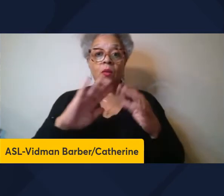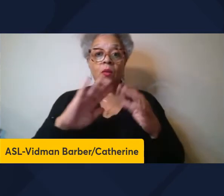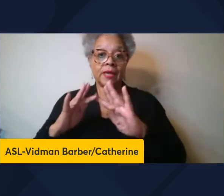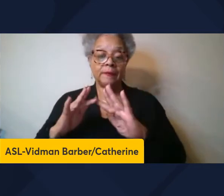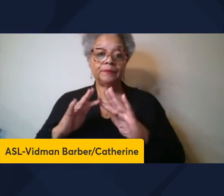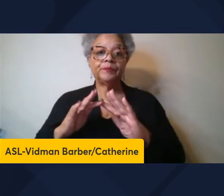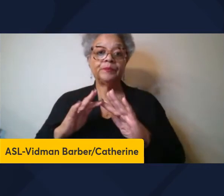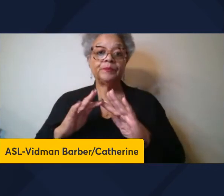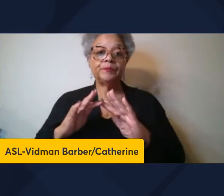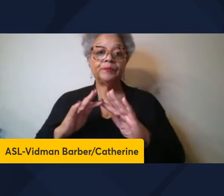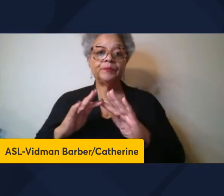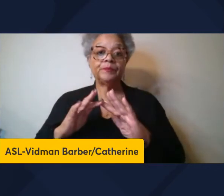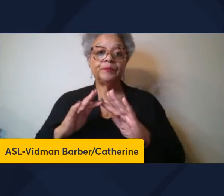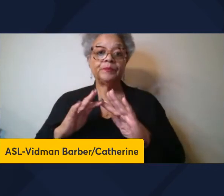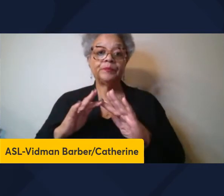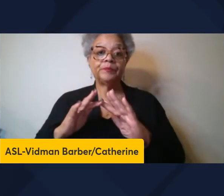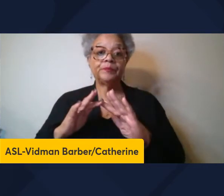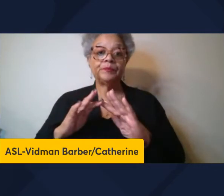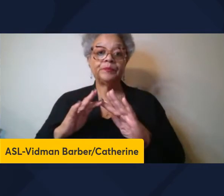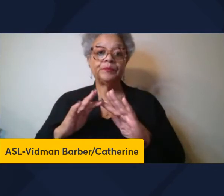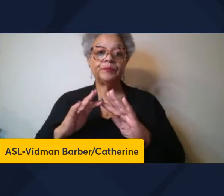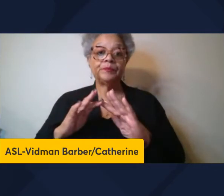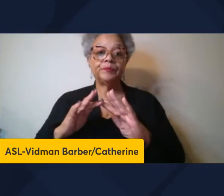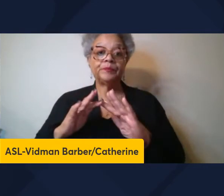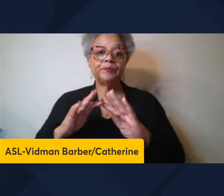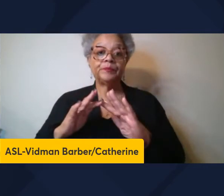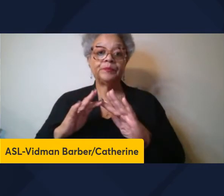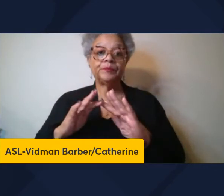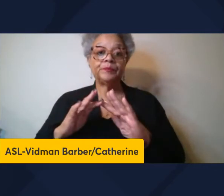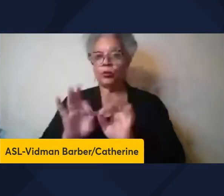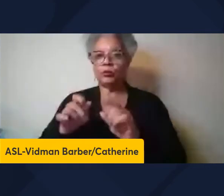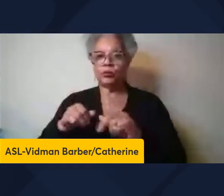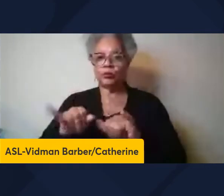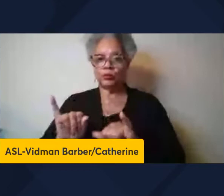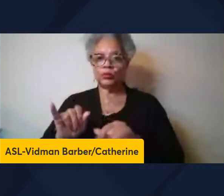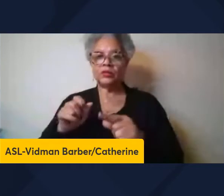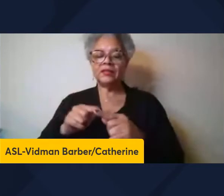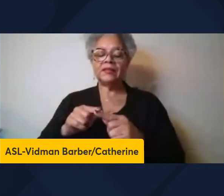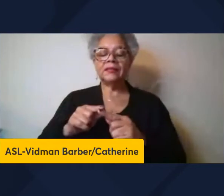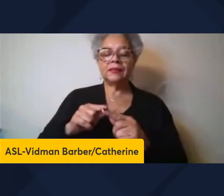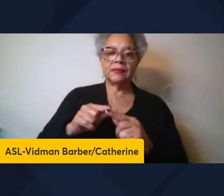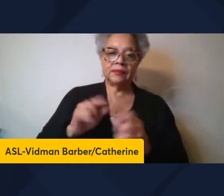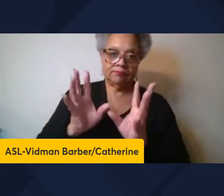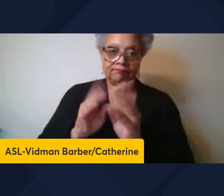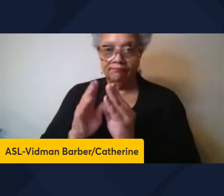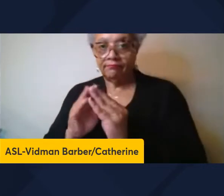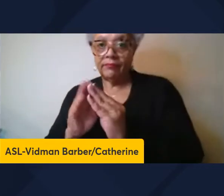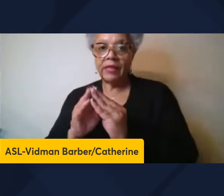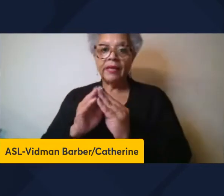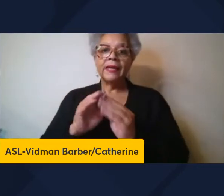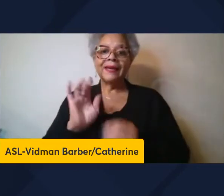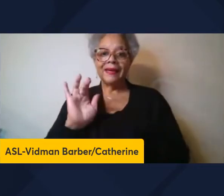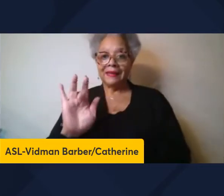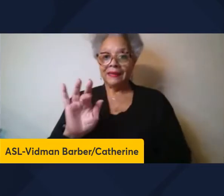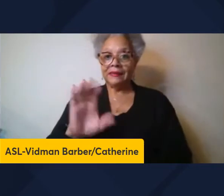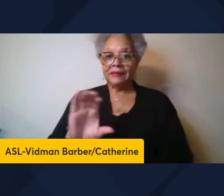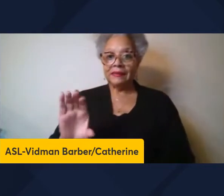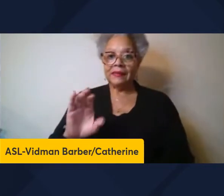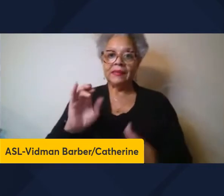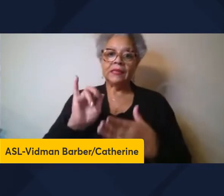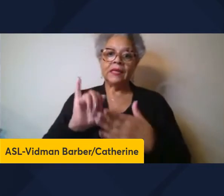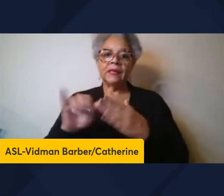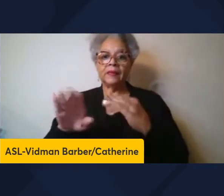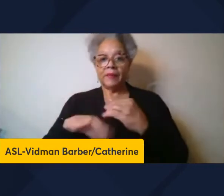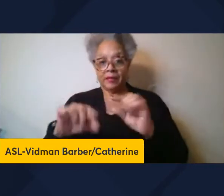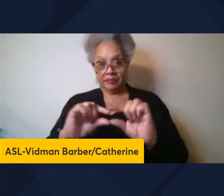live captions and ASL interpreters during the sessions. Click the CC at the bottom of on the screen